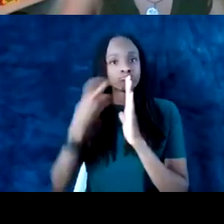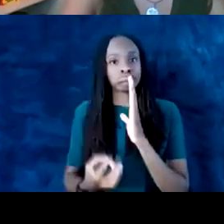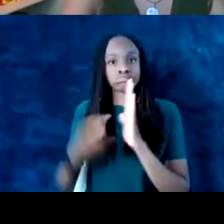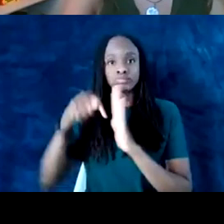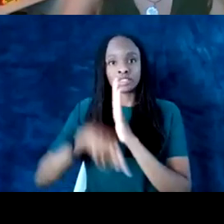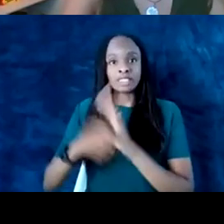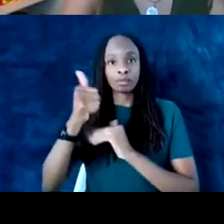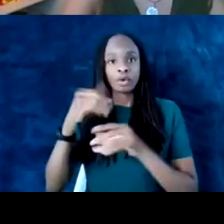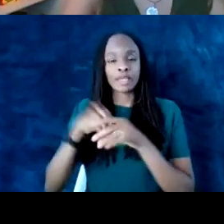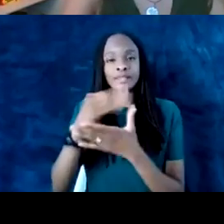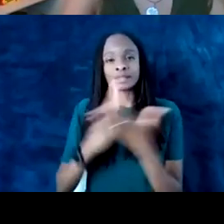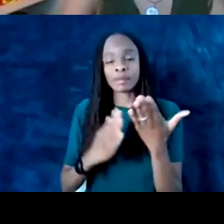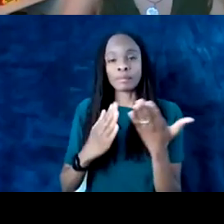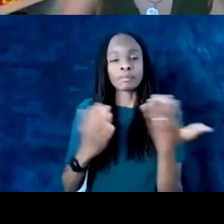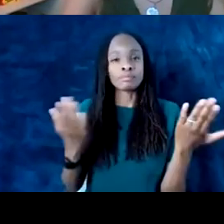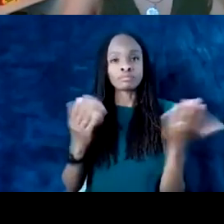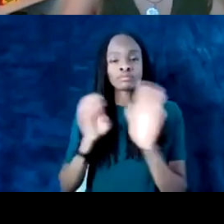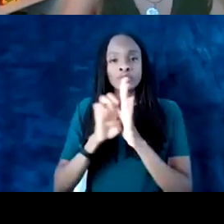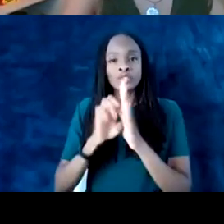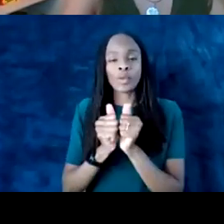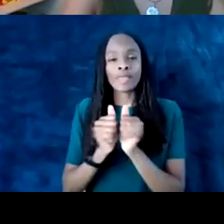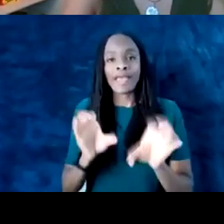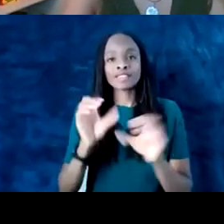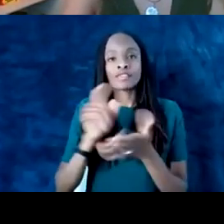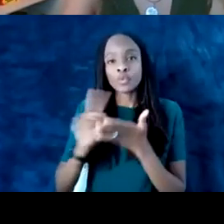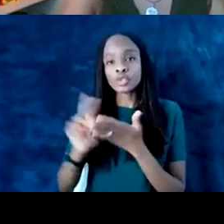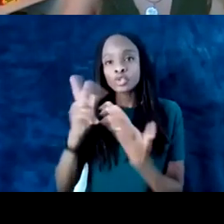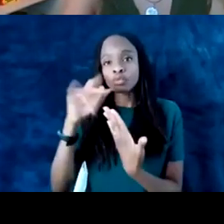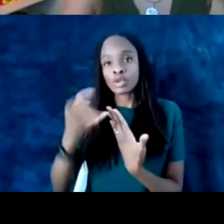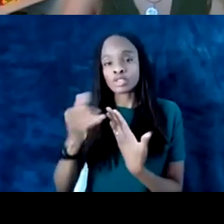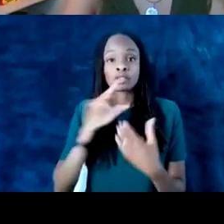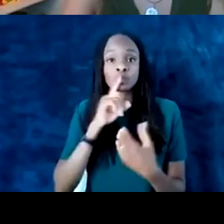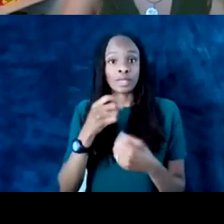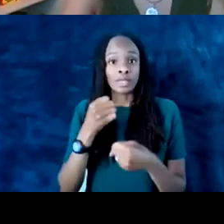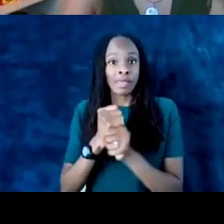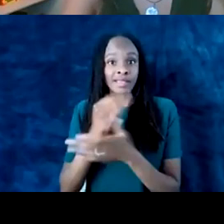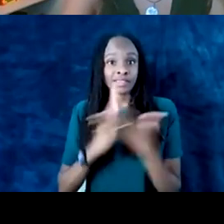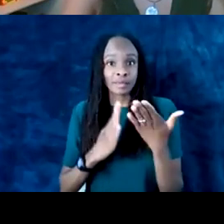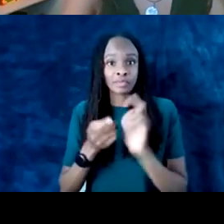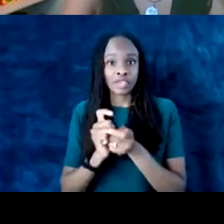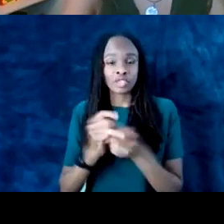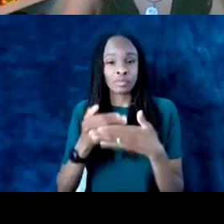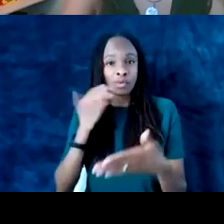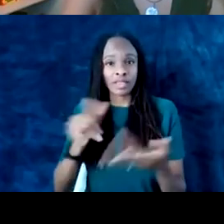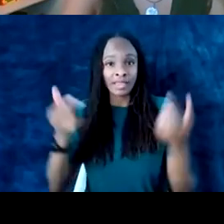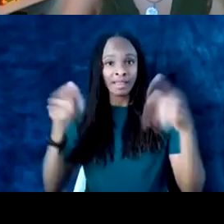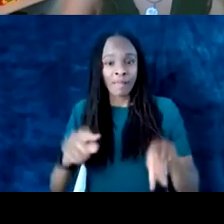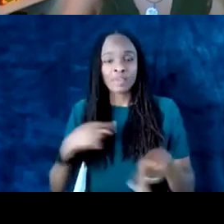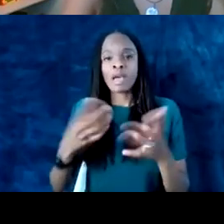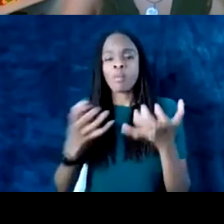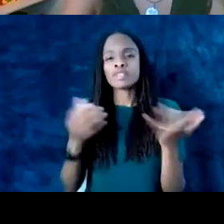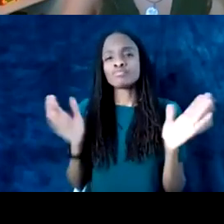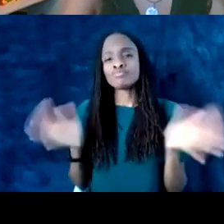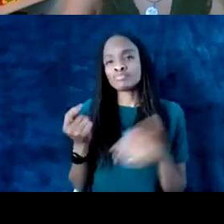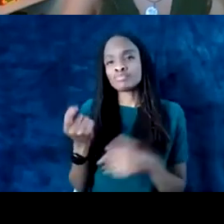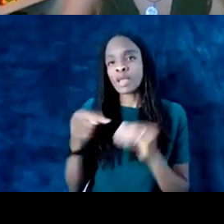examples of active research projects and ones that have moved the dial. But before we get to that, I wanted to chat a little bit about some